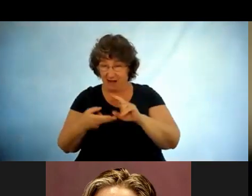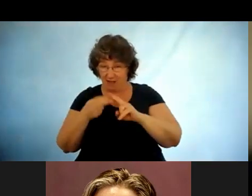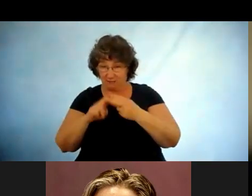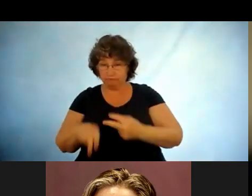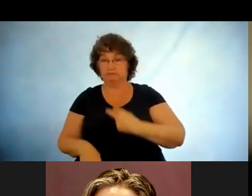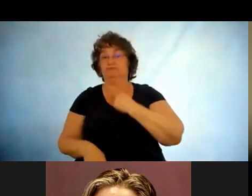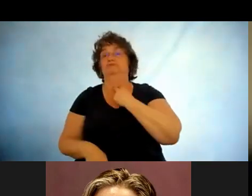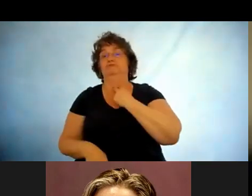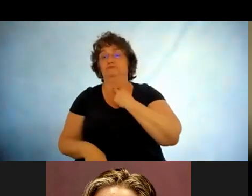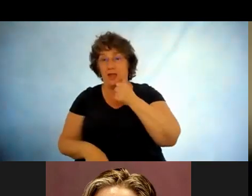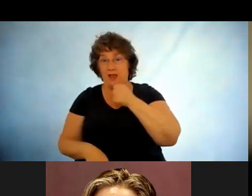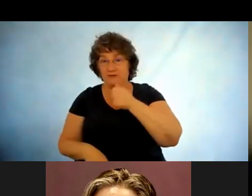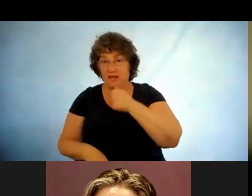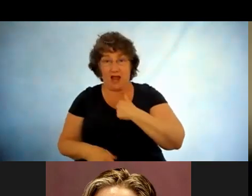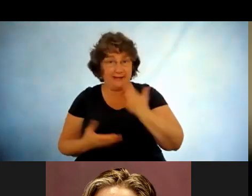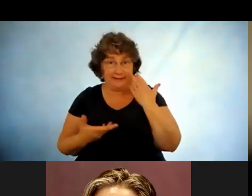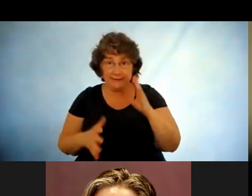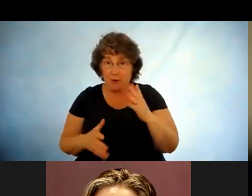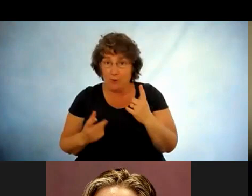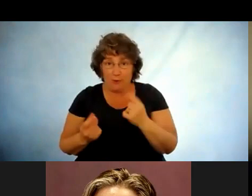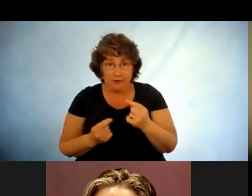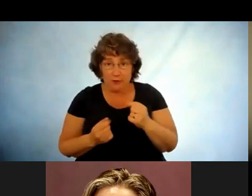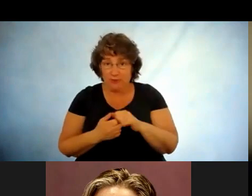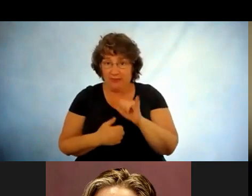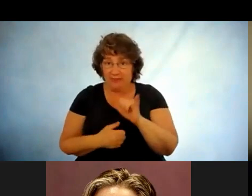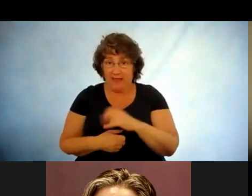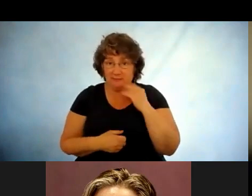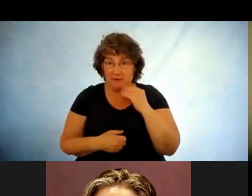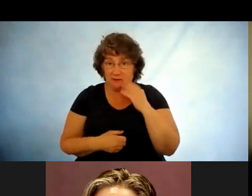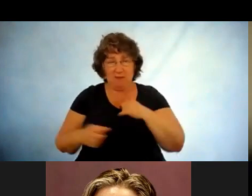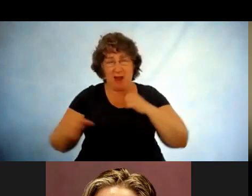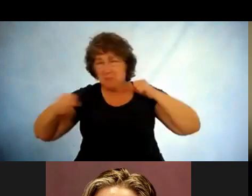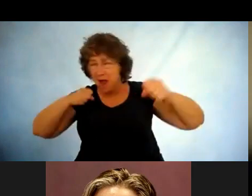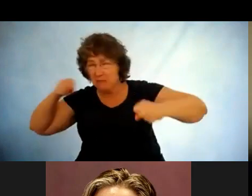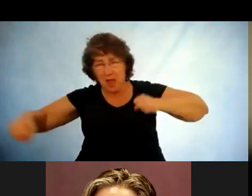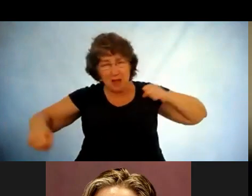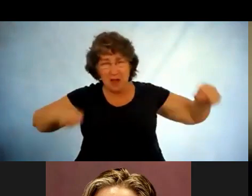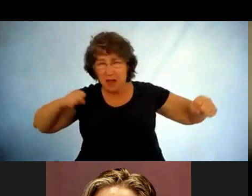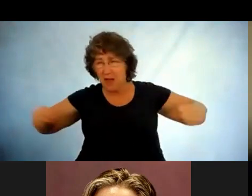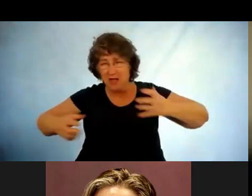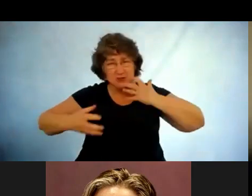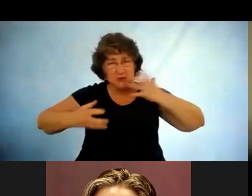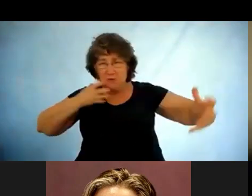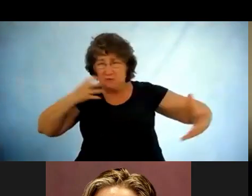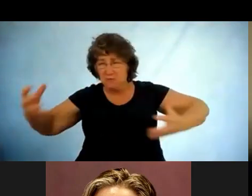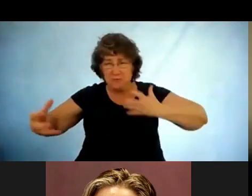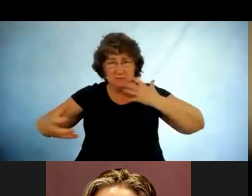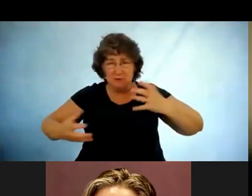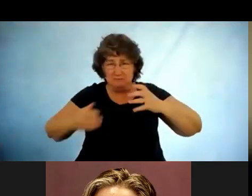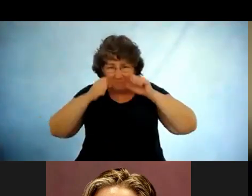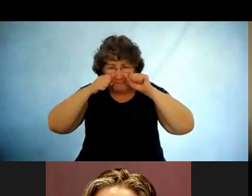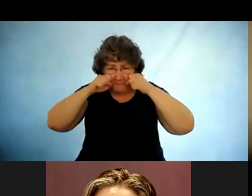didn't know what to do with the experience, but one day after punching the coats and screaming at the walls, I cleared my eyes and I looked